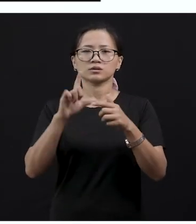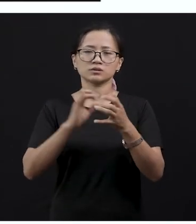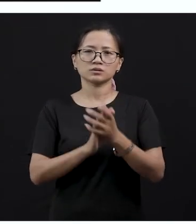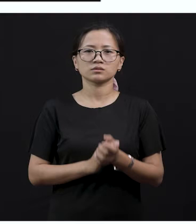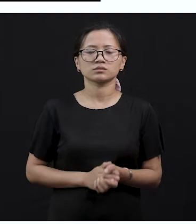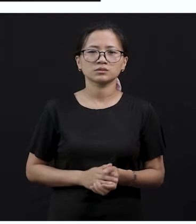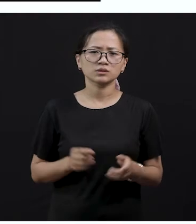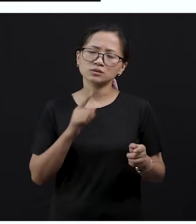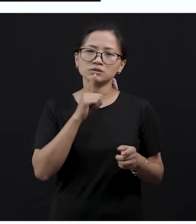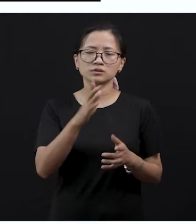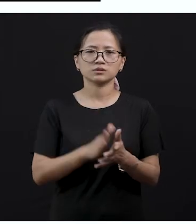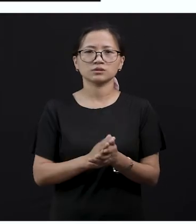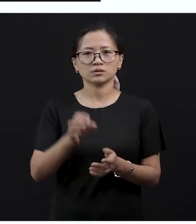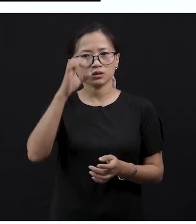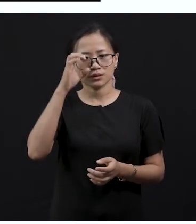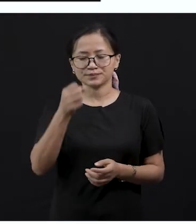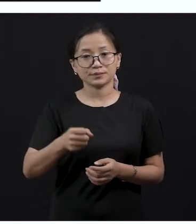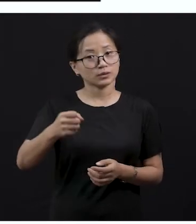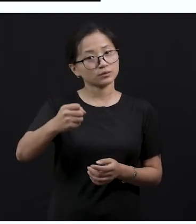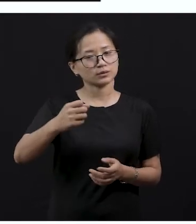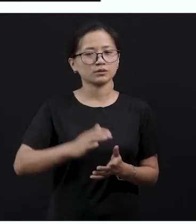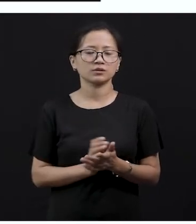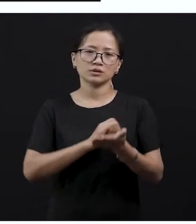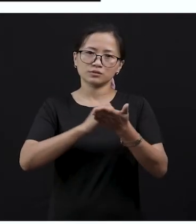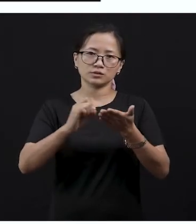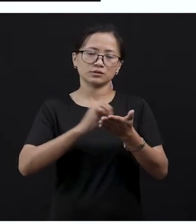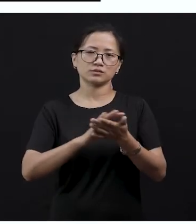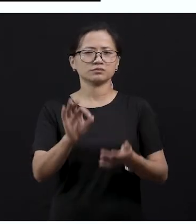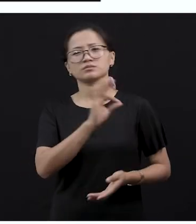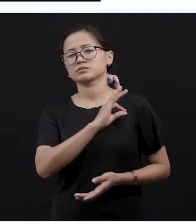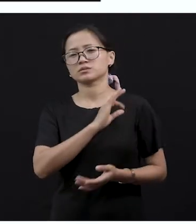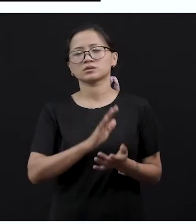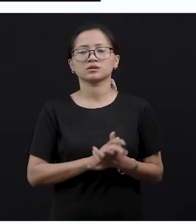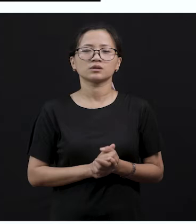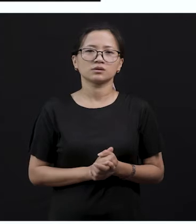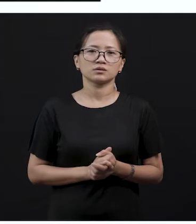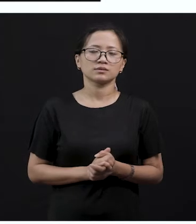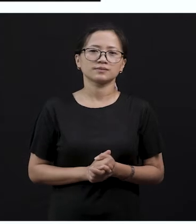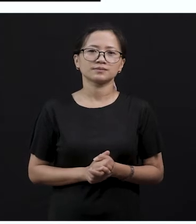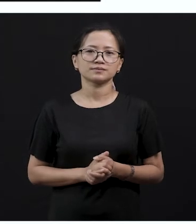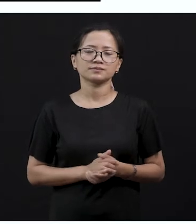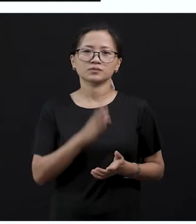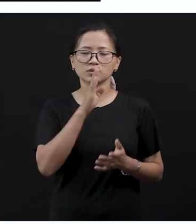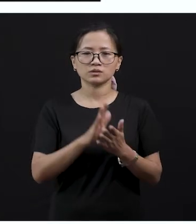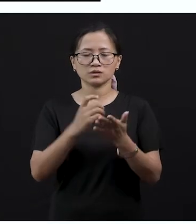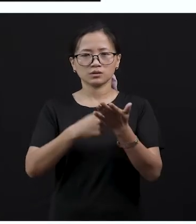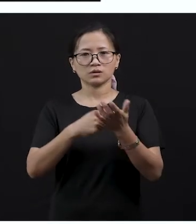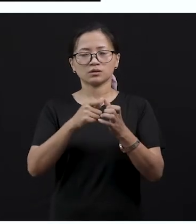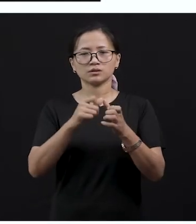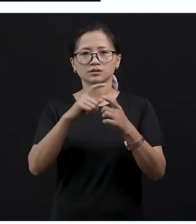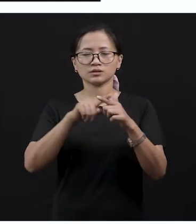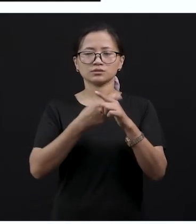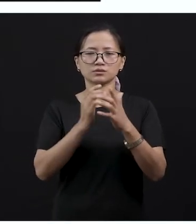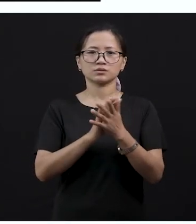Gandhi, he didn't like the writings of Ram Mohan Roy, okay, because Raja Ram Mohan